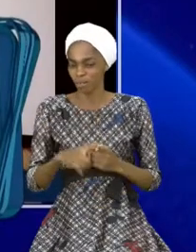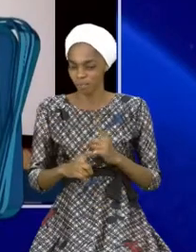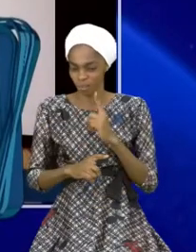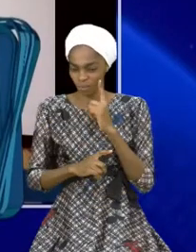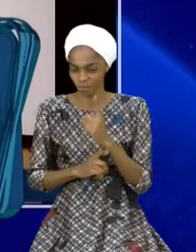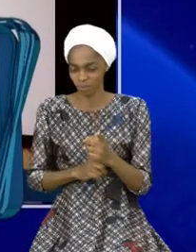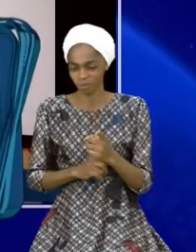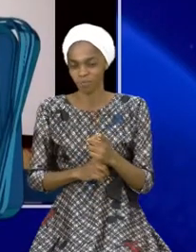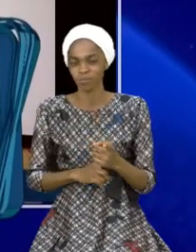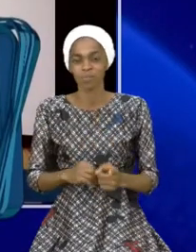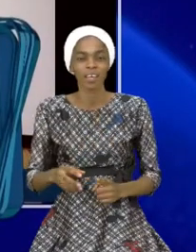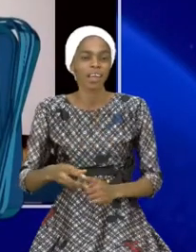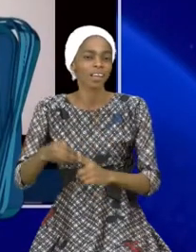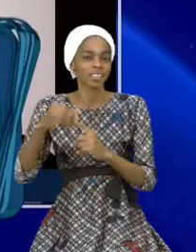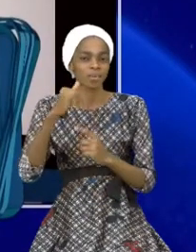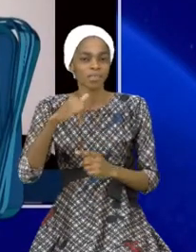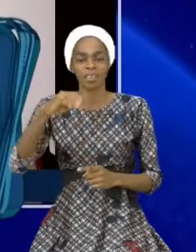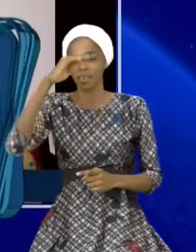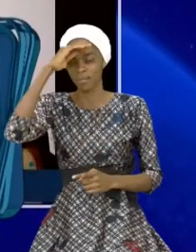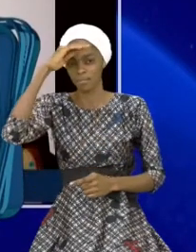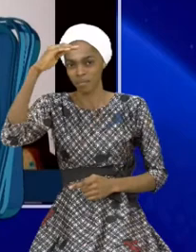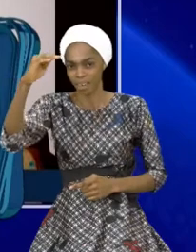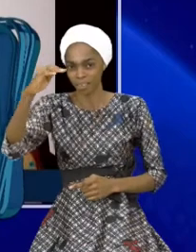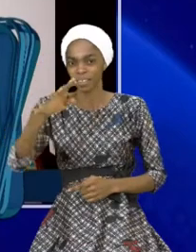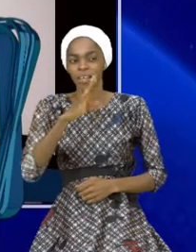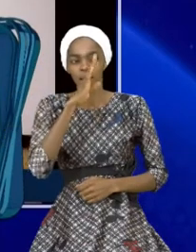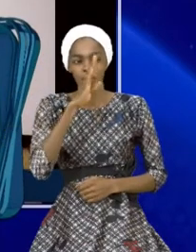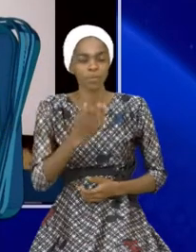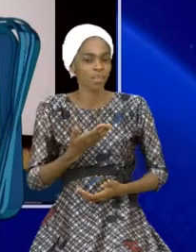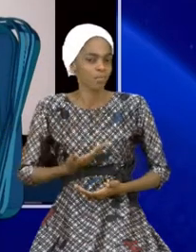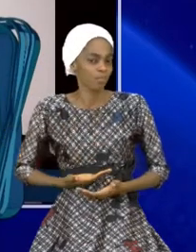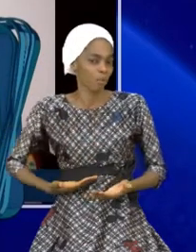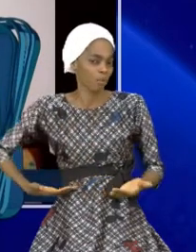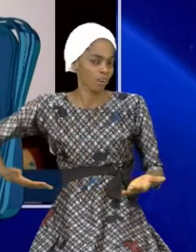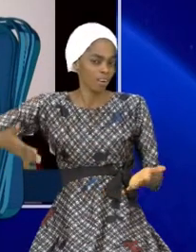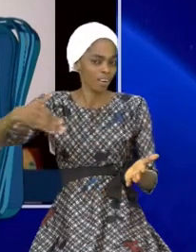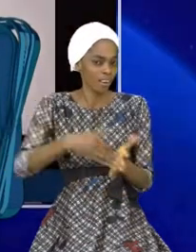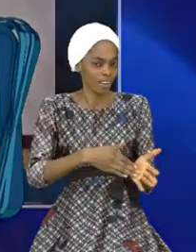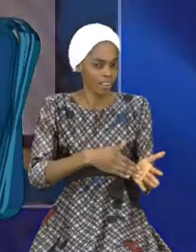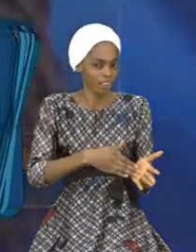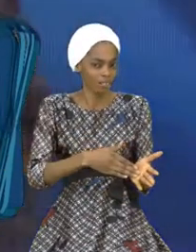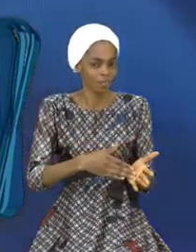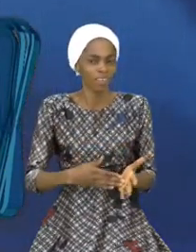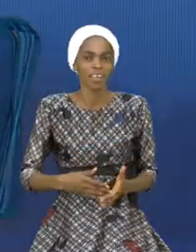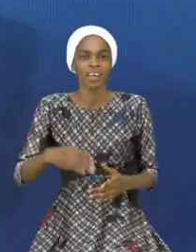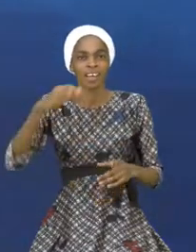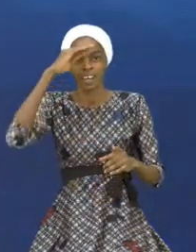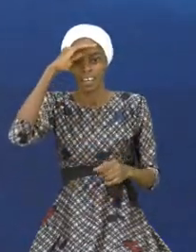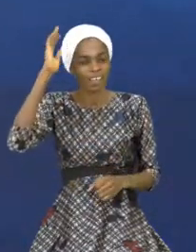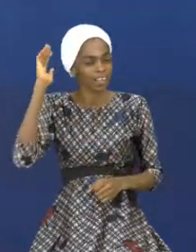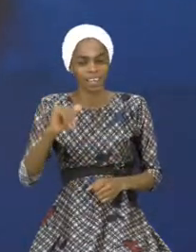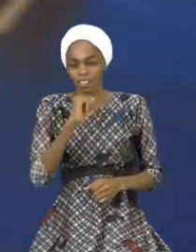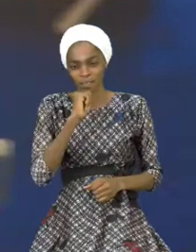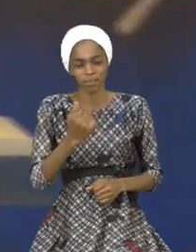thee, except a man be born again, he cannot